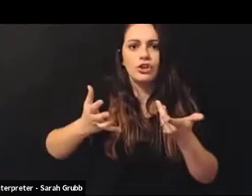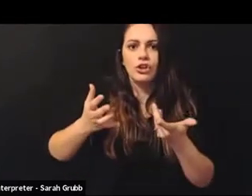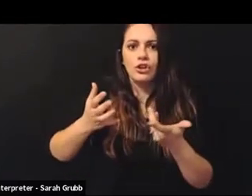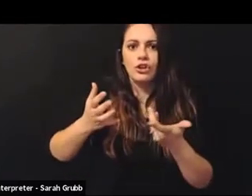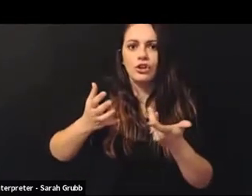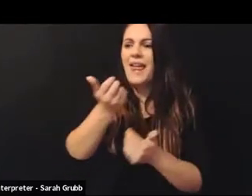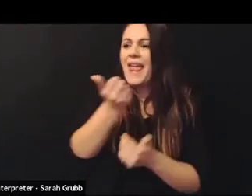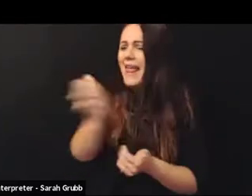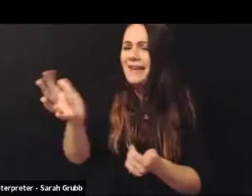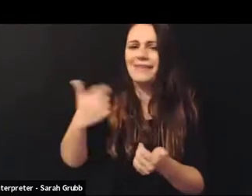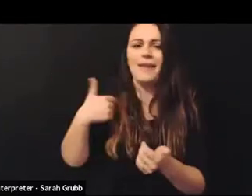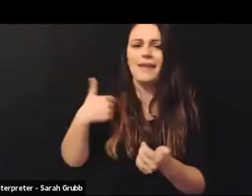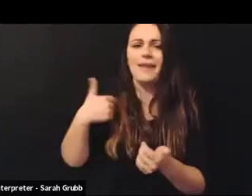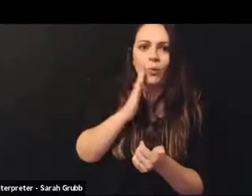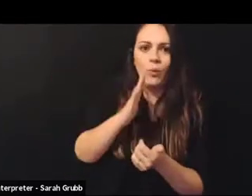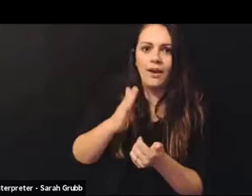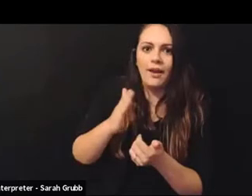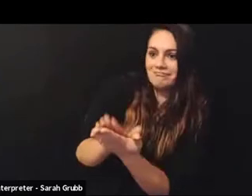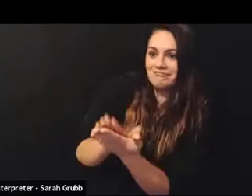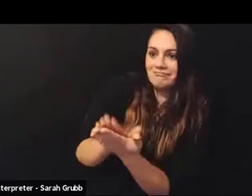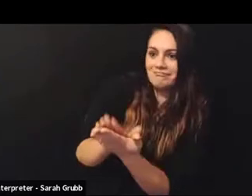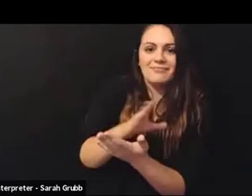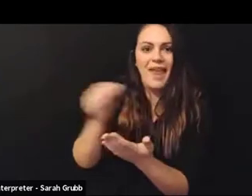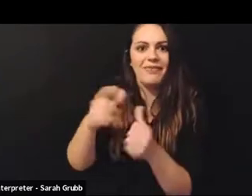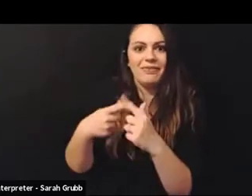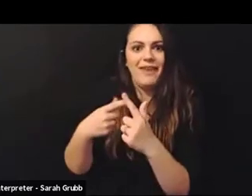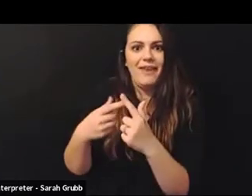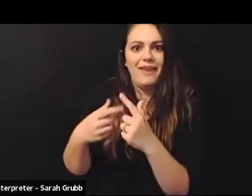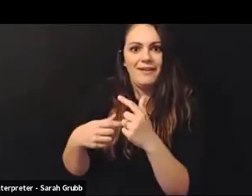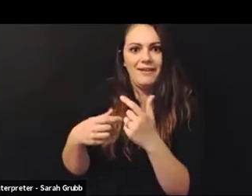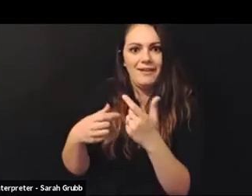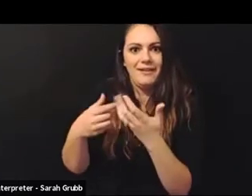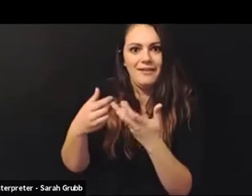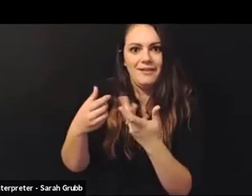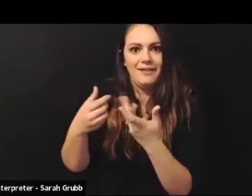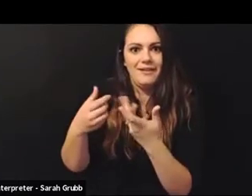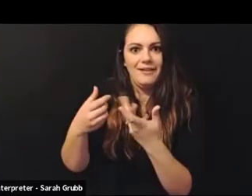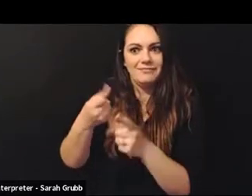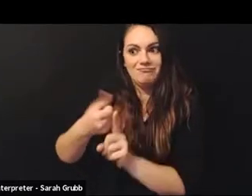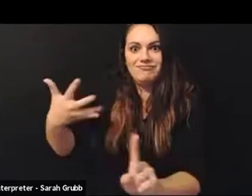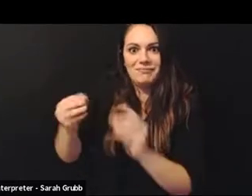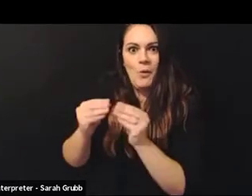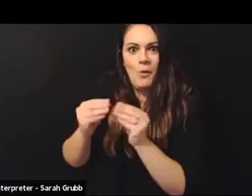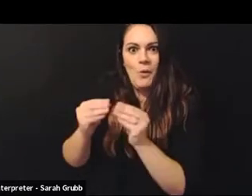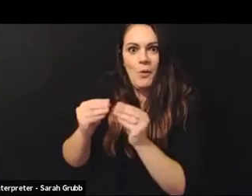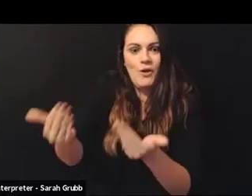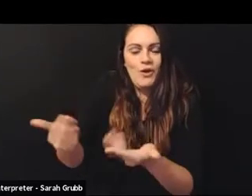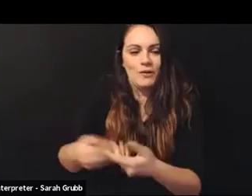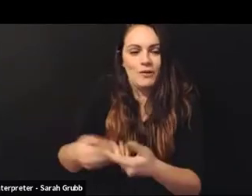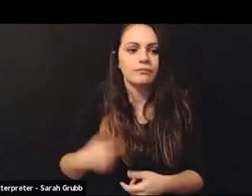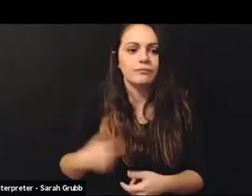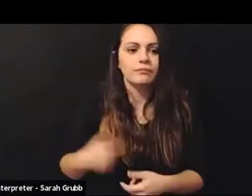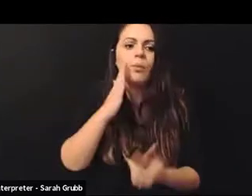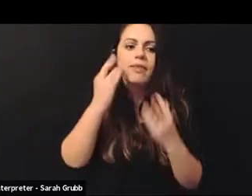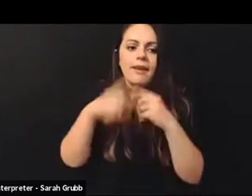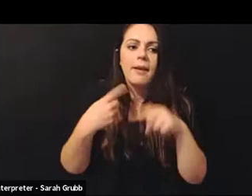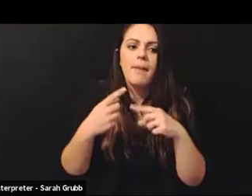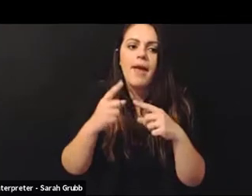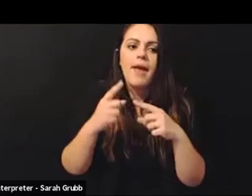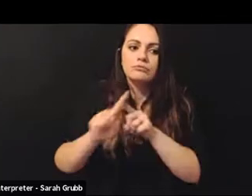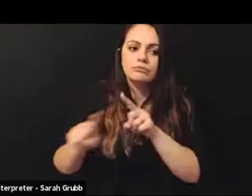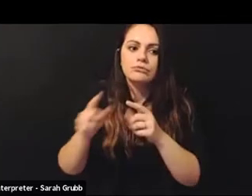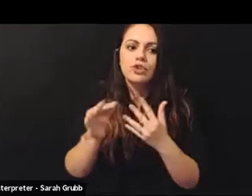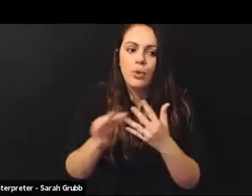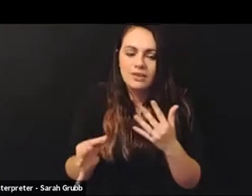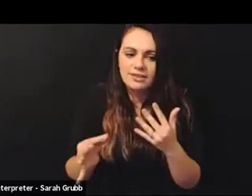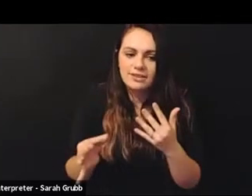it. And we're going to make sure that they have lots of choices. We're going to think about self-determination already in this way and allow